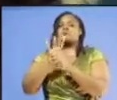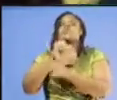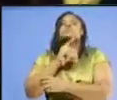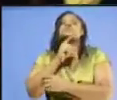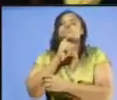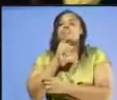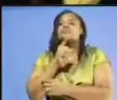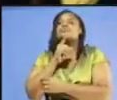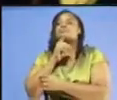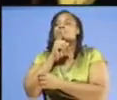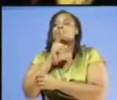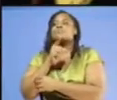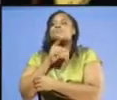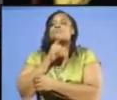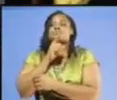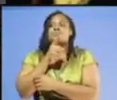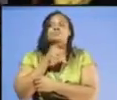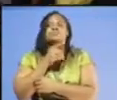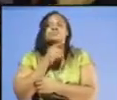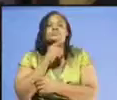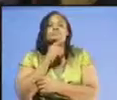course.